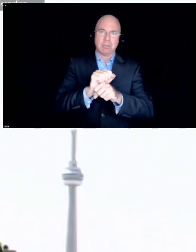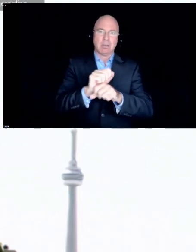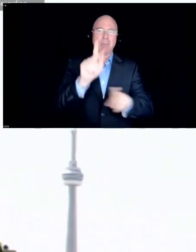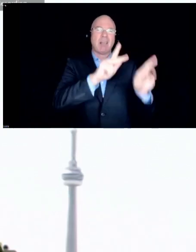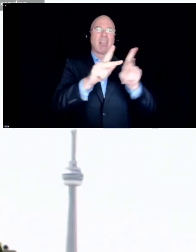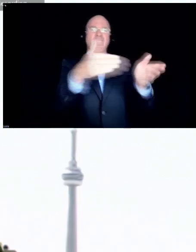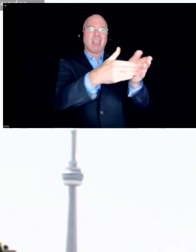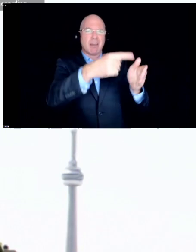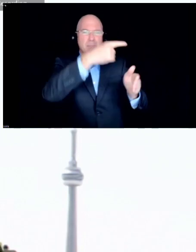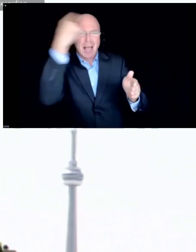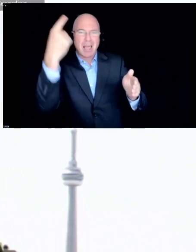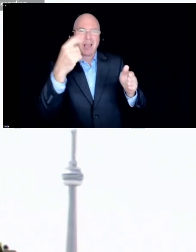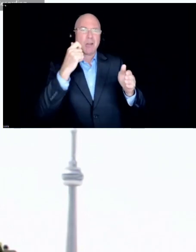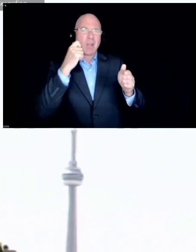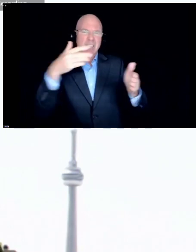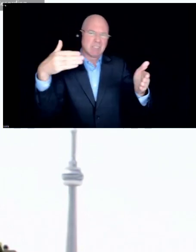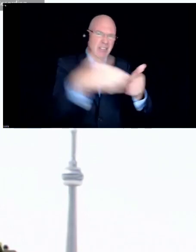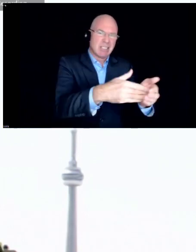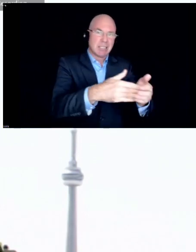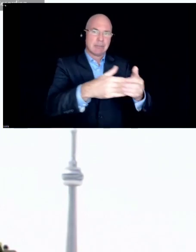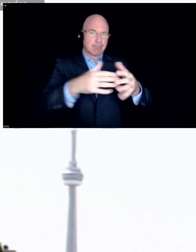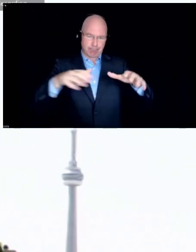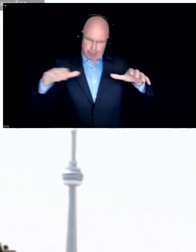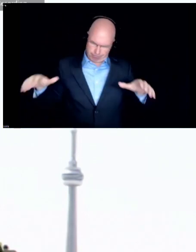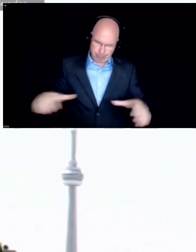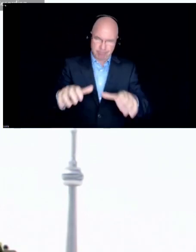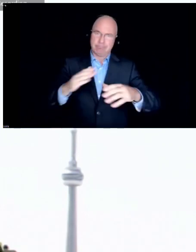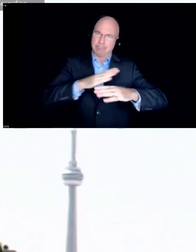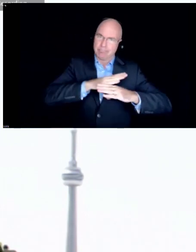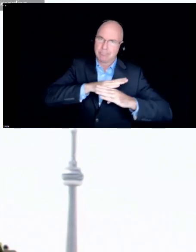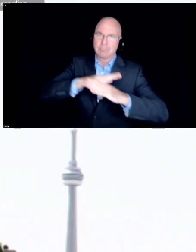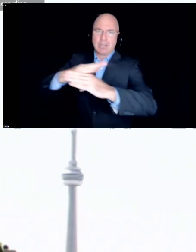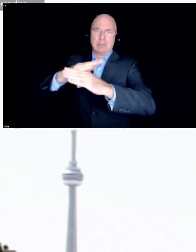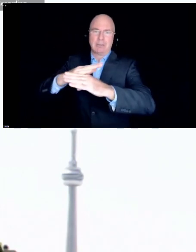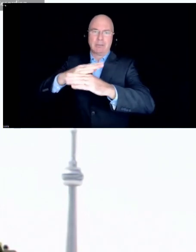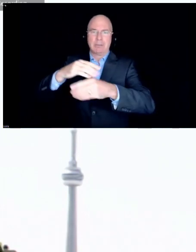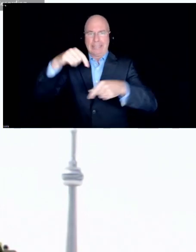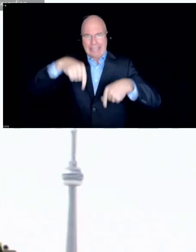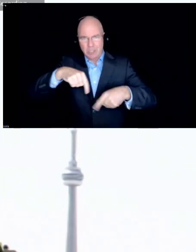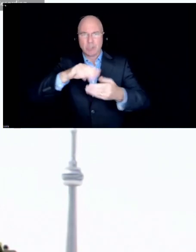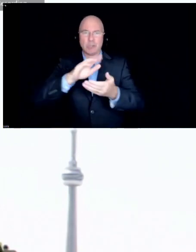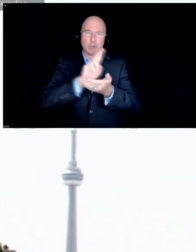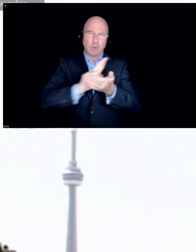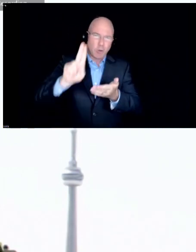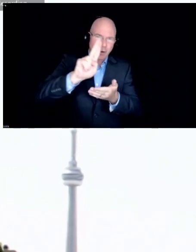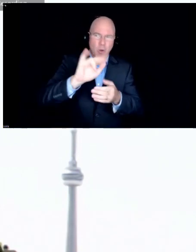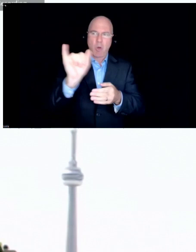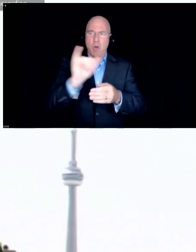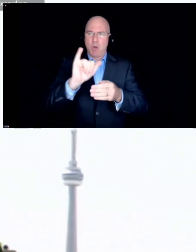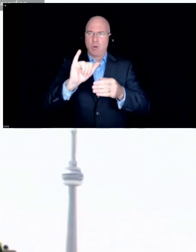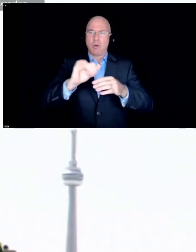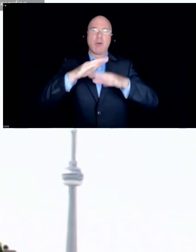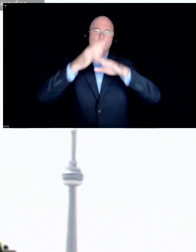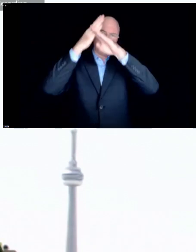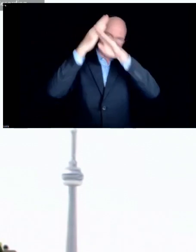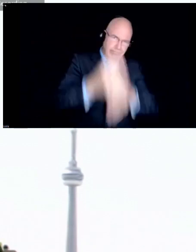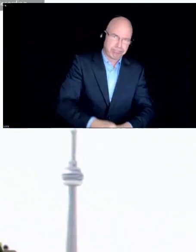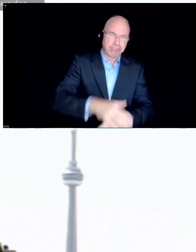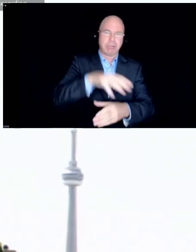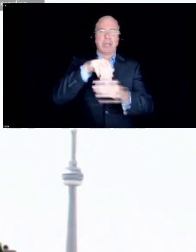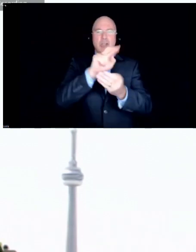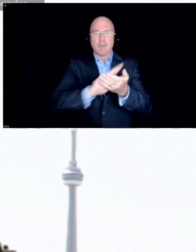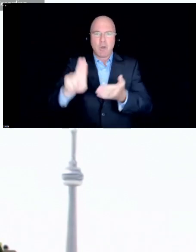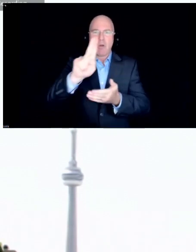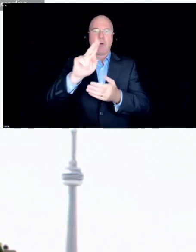racism within our institutions and across our sector. Our conversations will acknowledge painful experiences